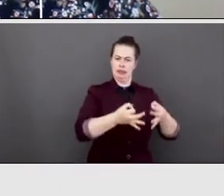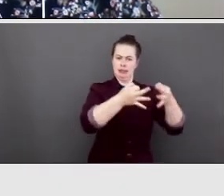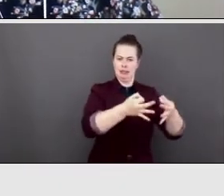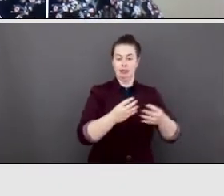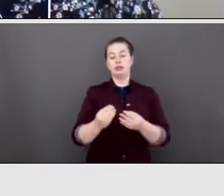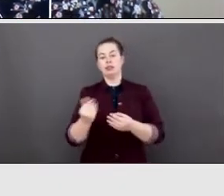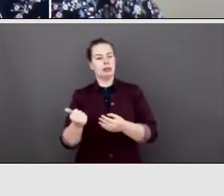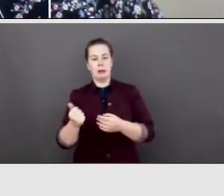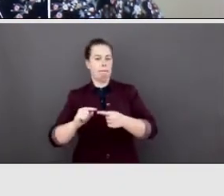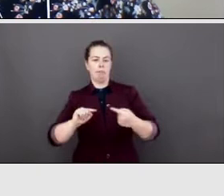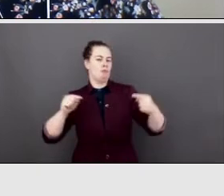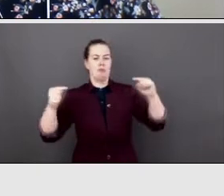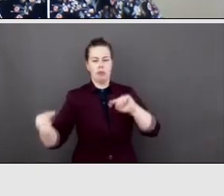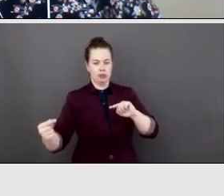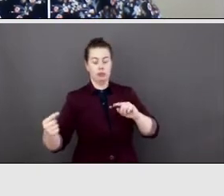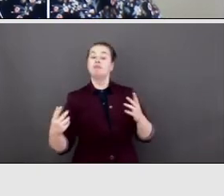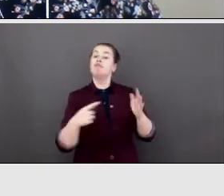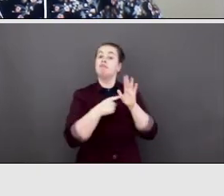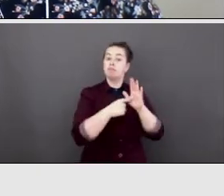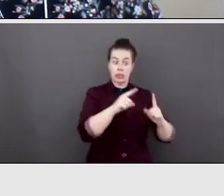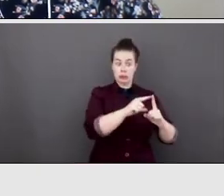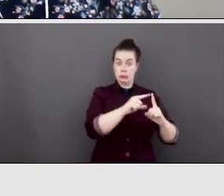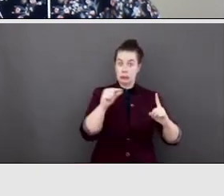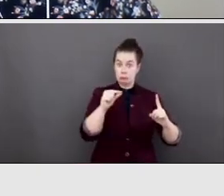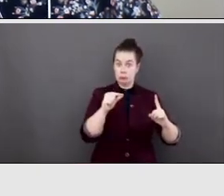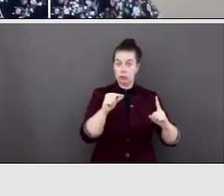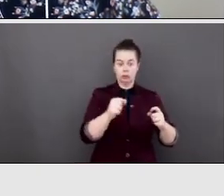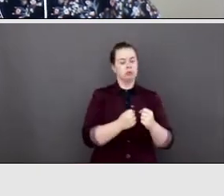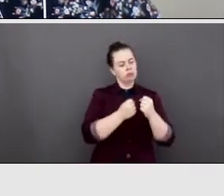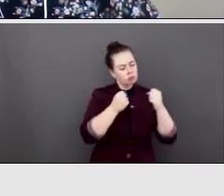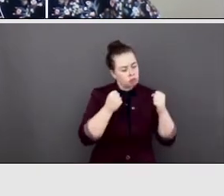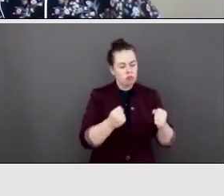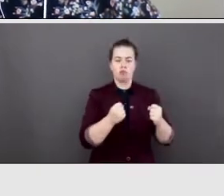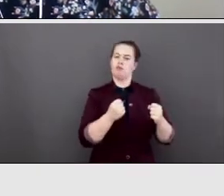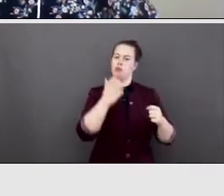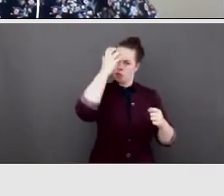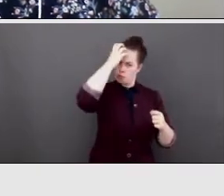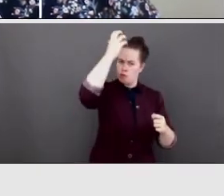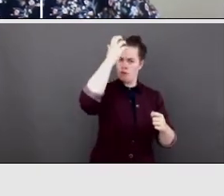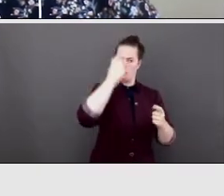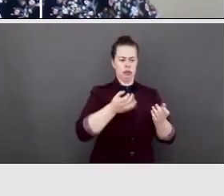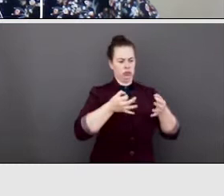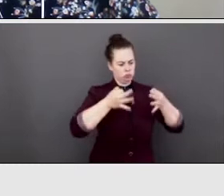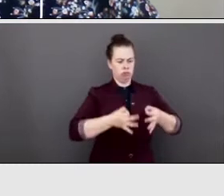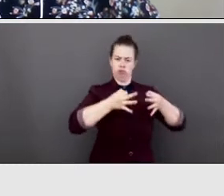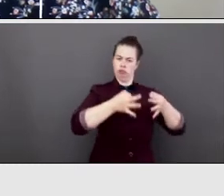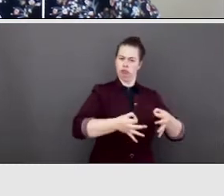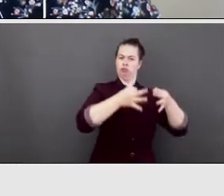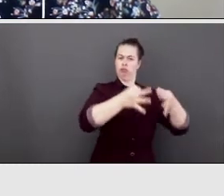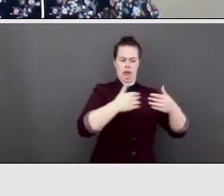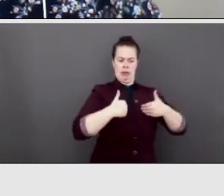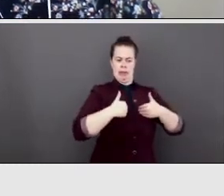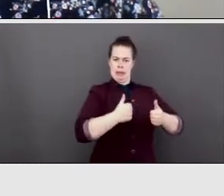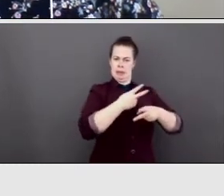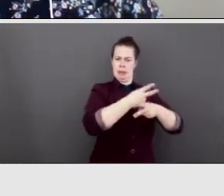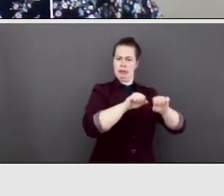others. For example, Cyprus has a highly centralized system and decisions are predominantly made by the central